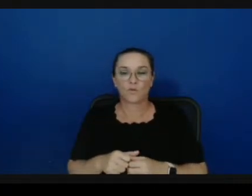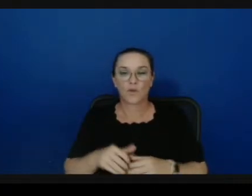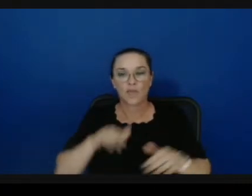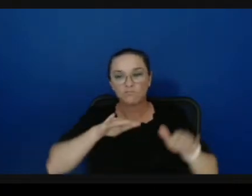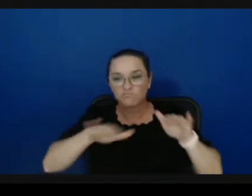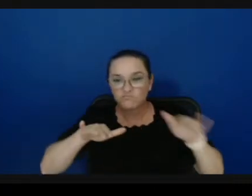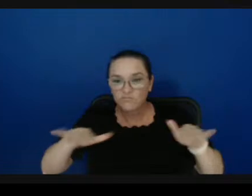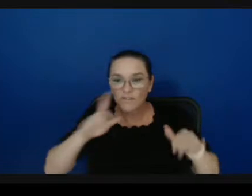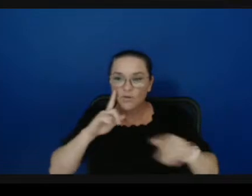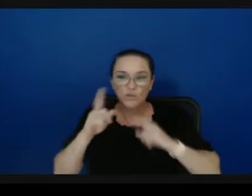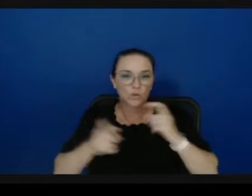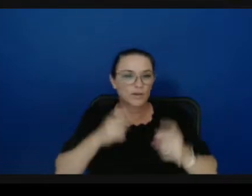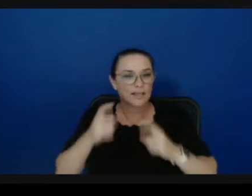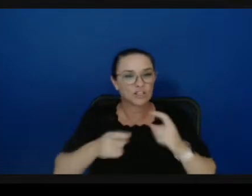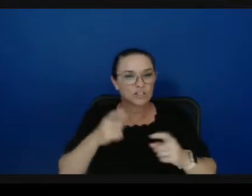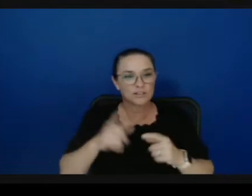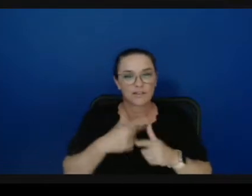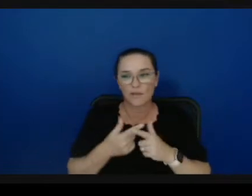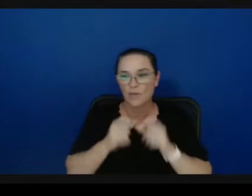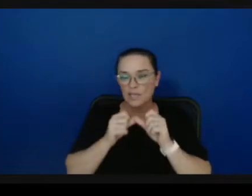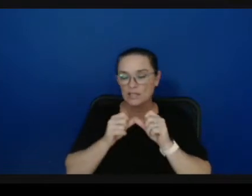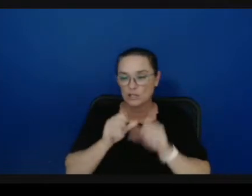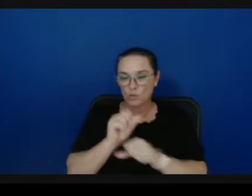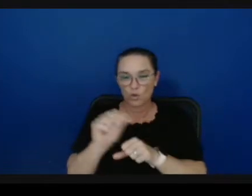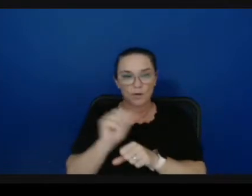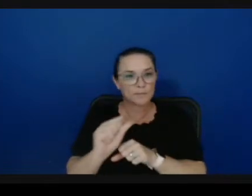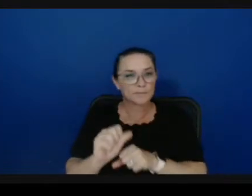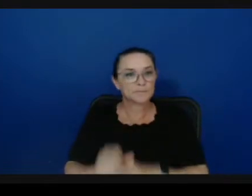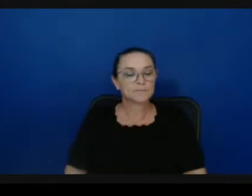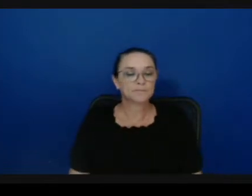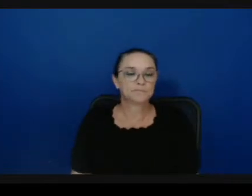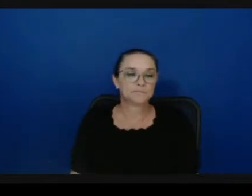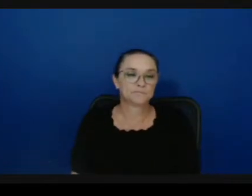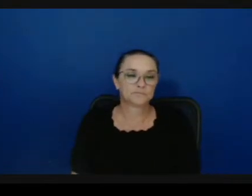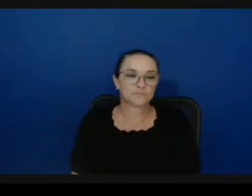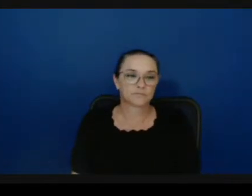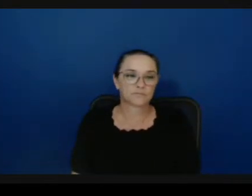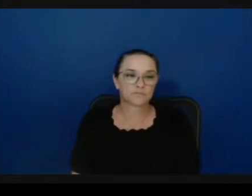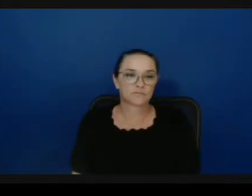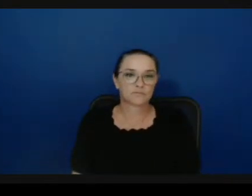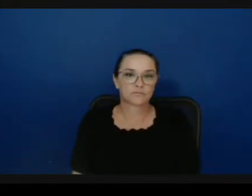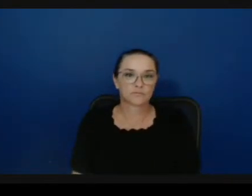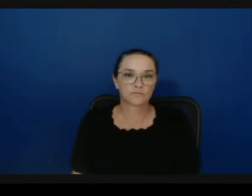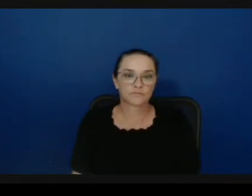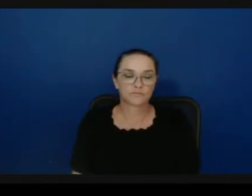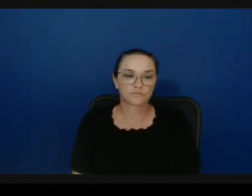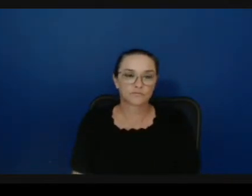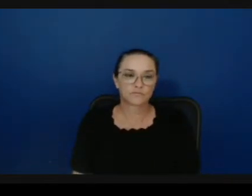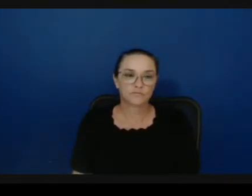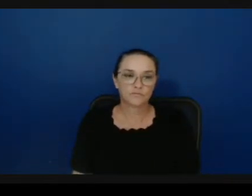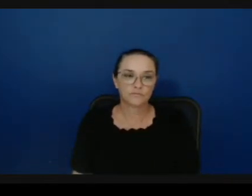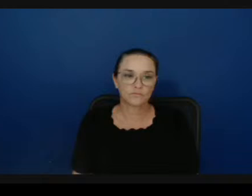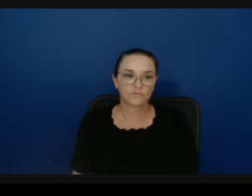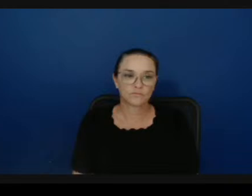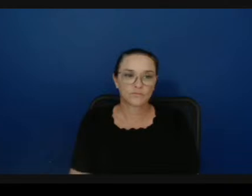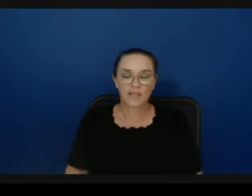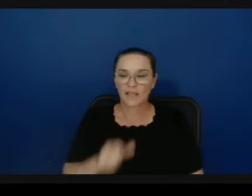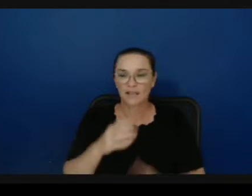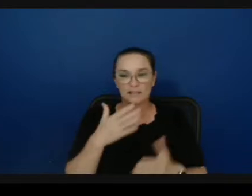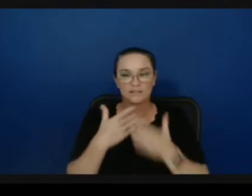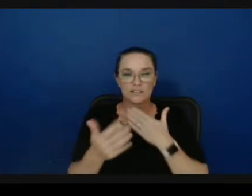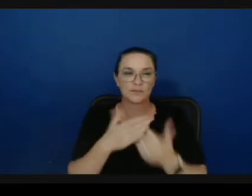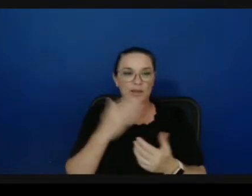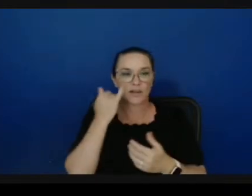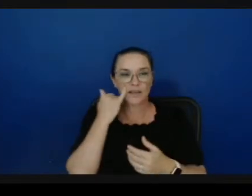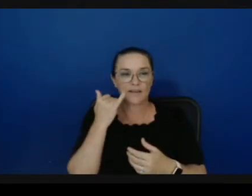again is to keep this work going. And so, good reminder for us if we're not always